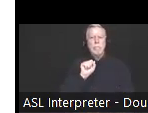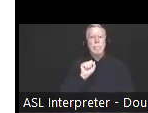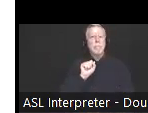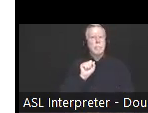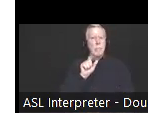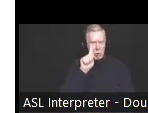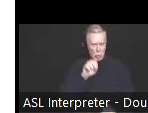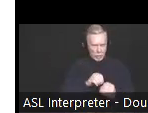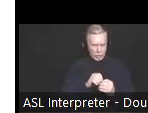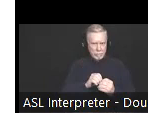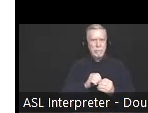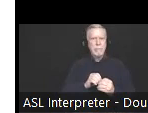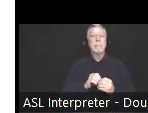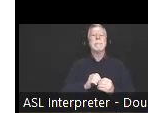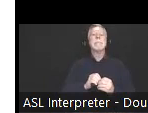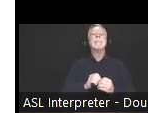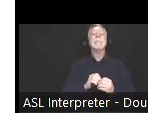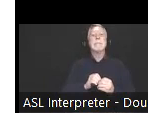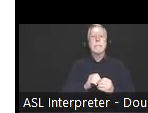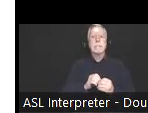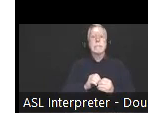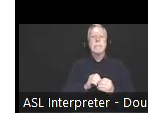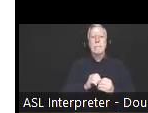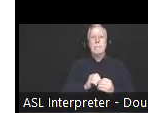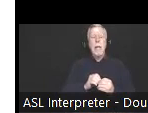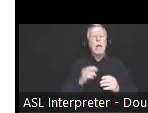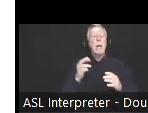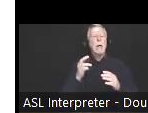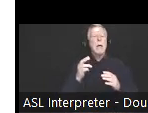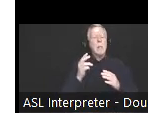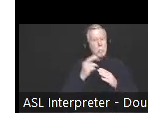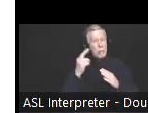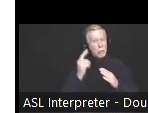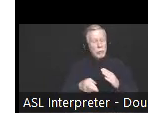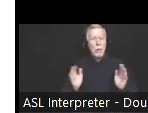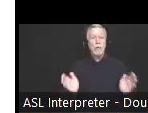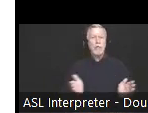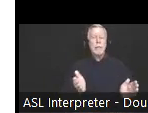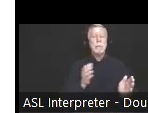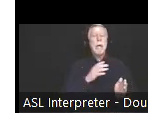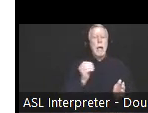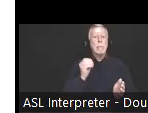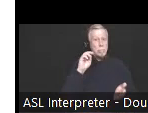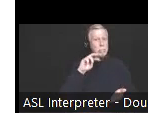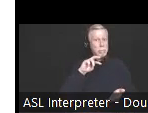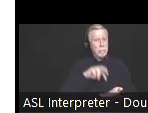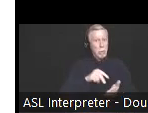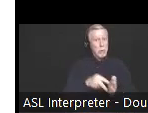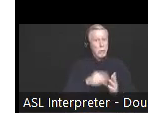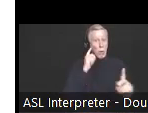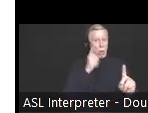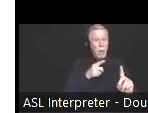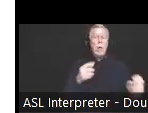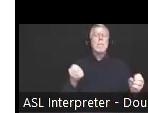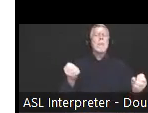one more. Yeah. Be result driven and being purposeful. Too many